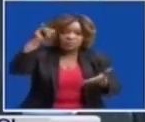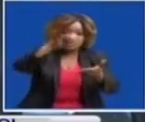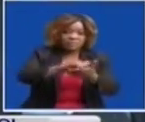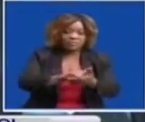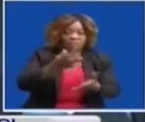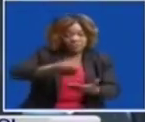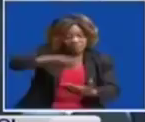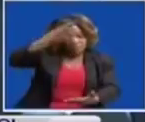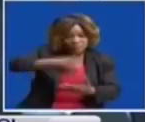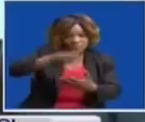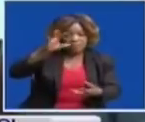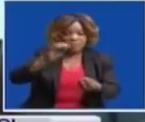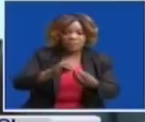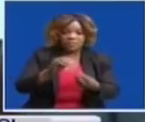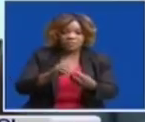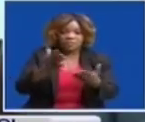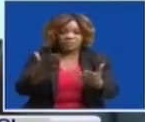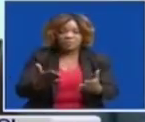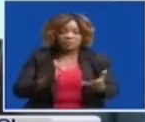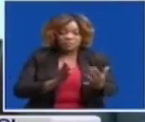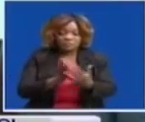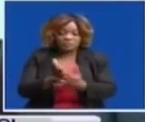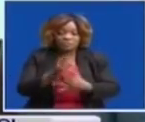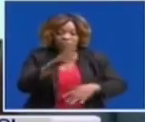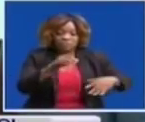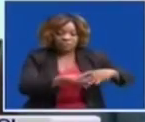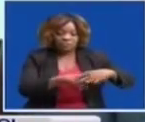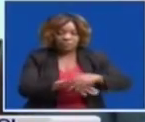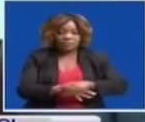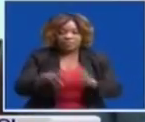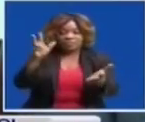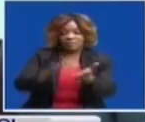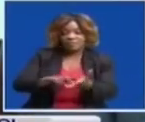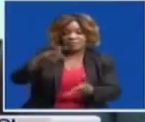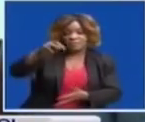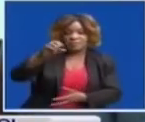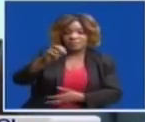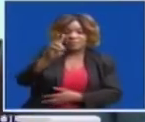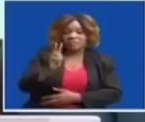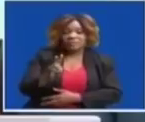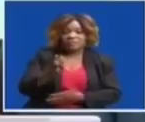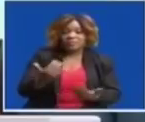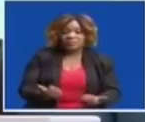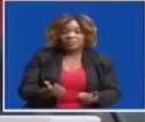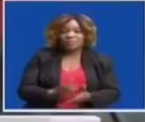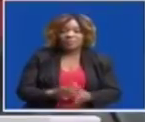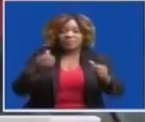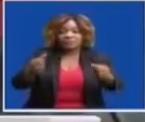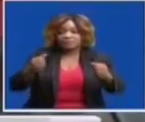what Egypt is doing different. So the signing of these MOUs will not only strengthen our bilateral relations,